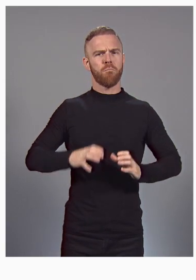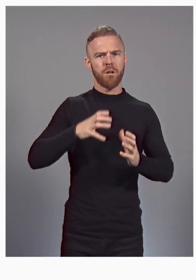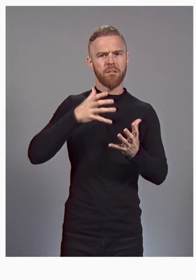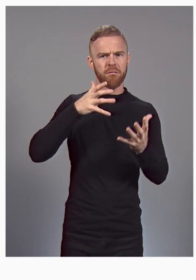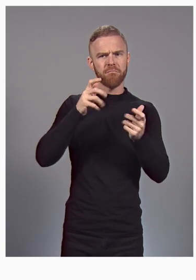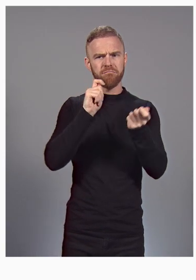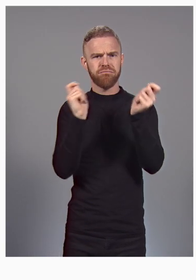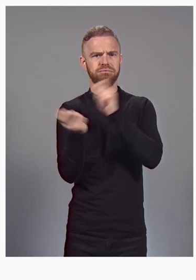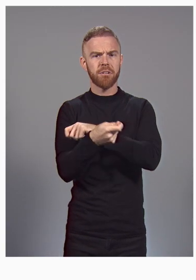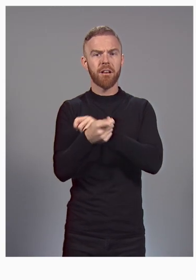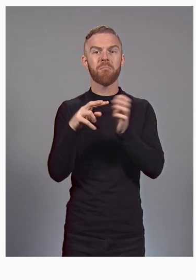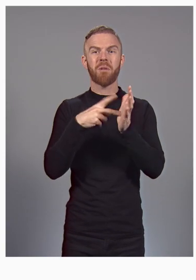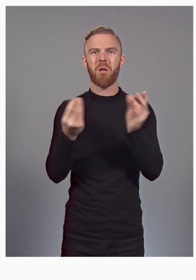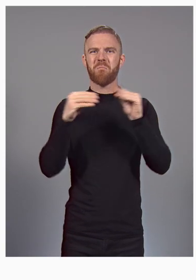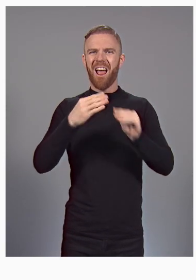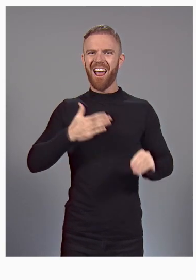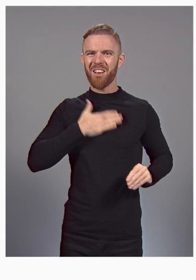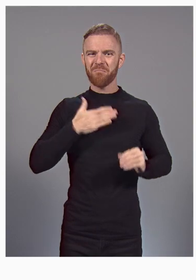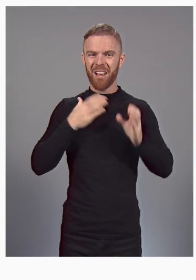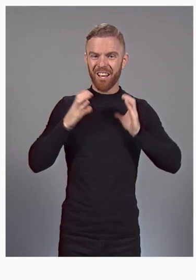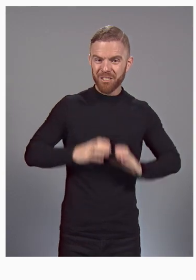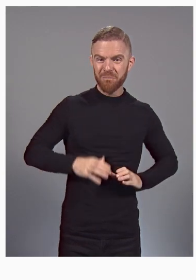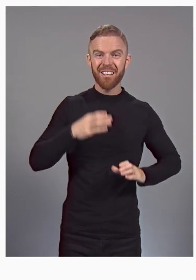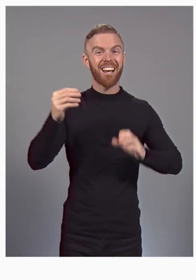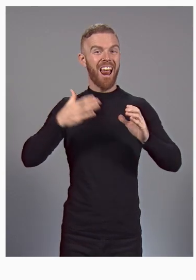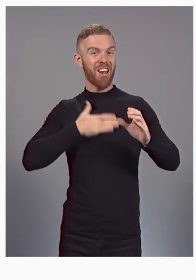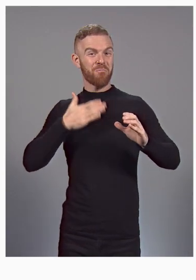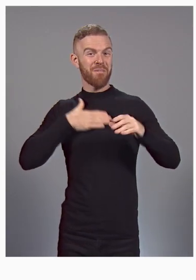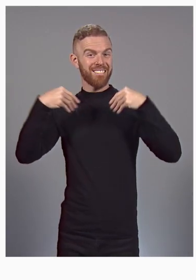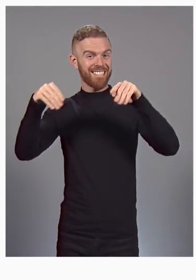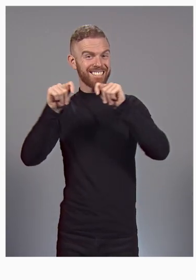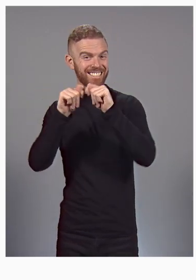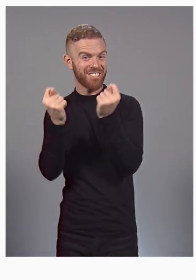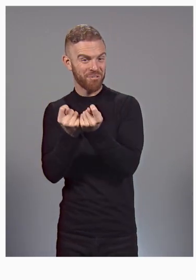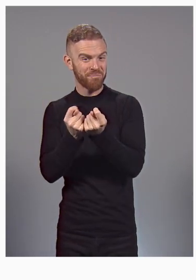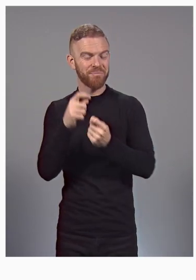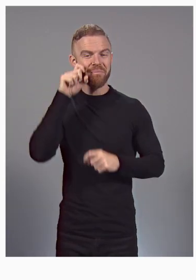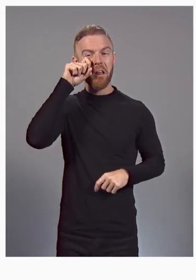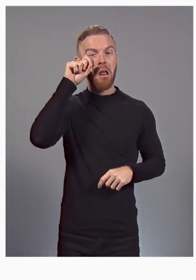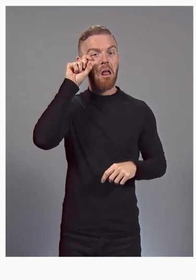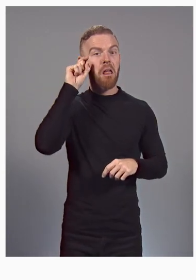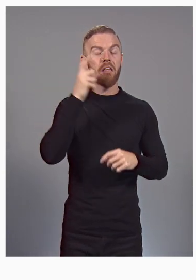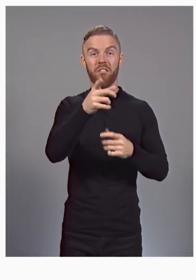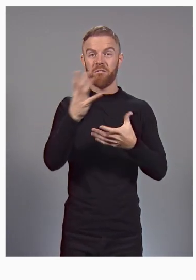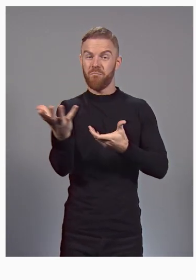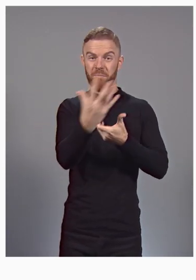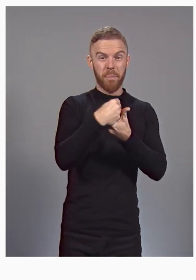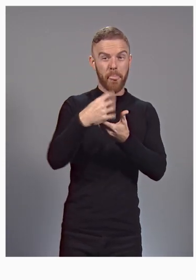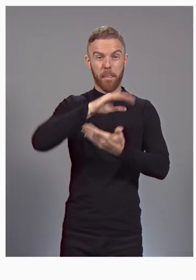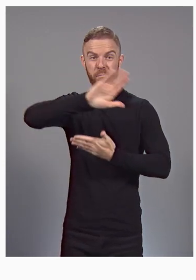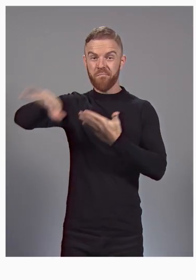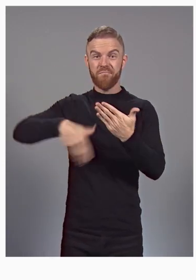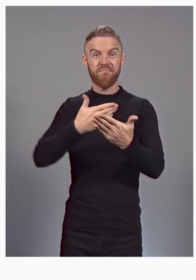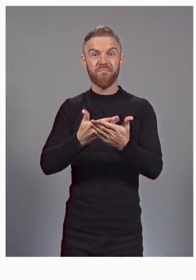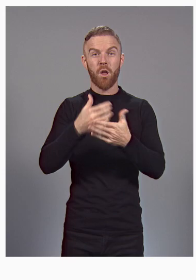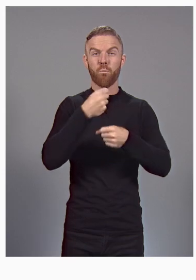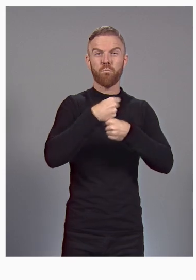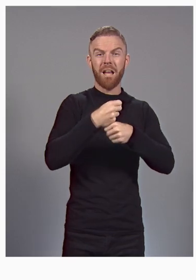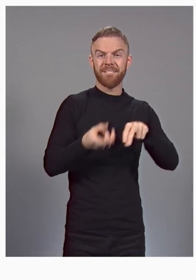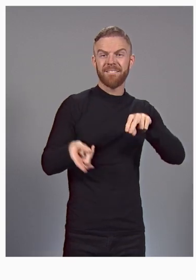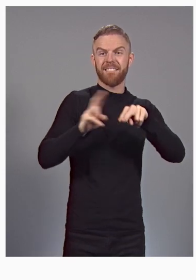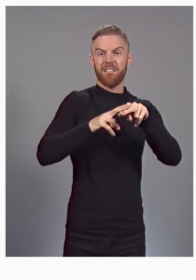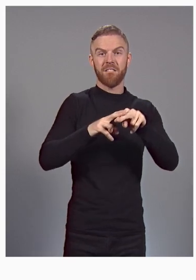customers and a happy sales team too. When you put together all of these productivity gains powered by